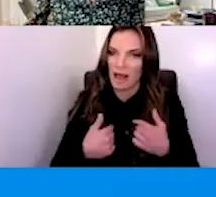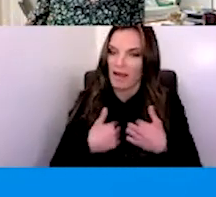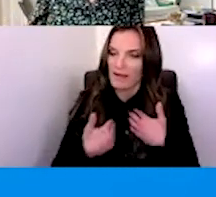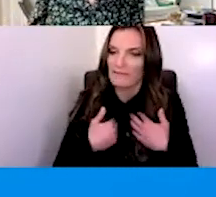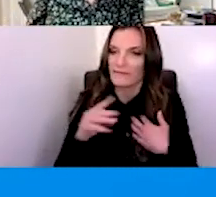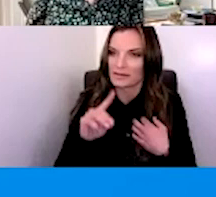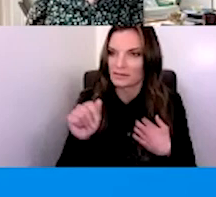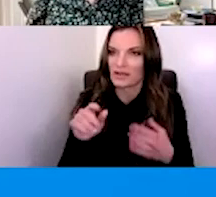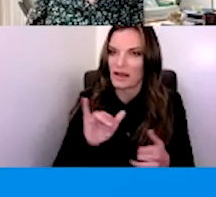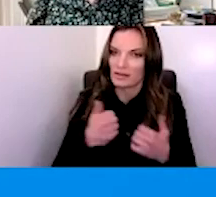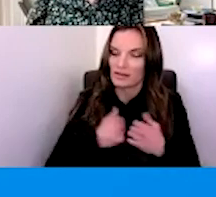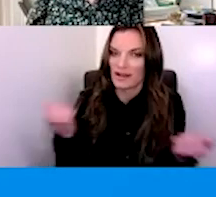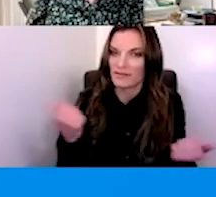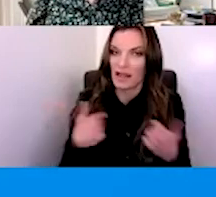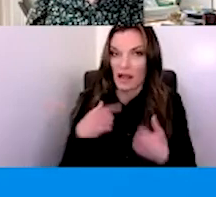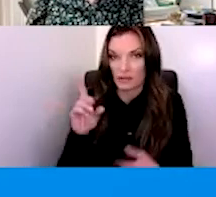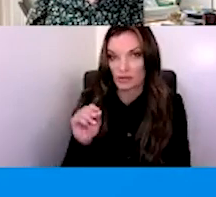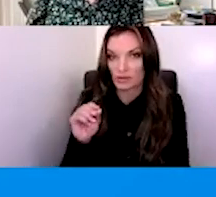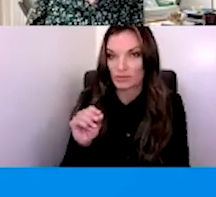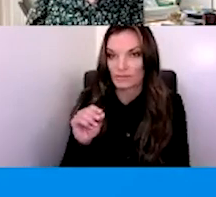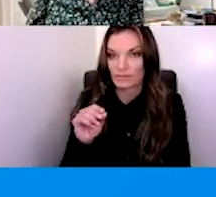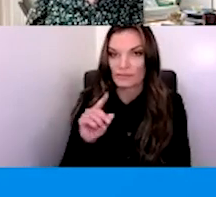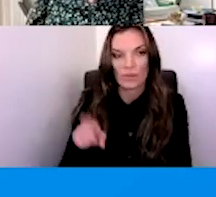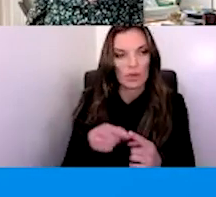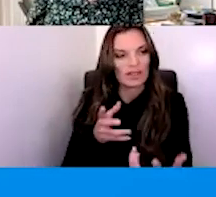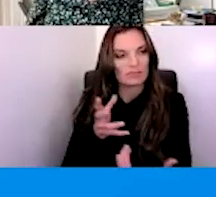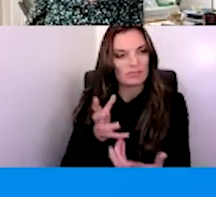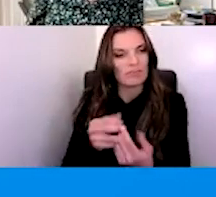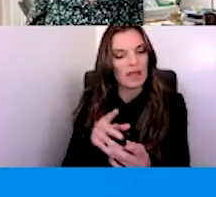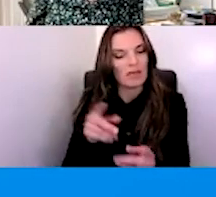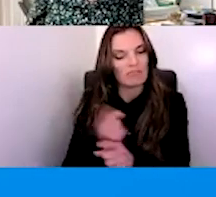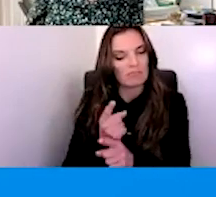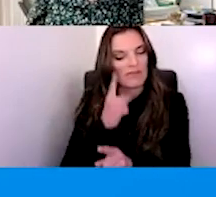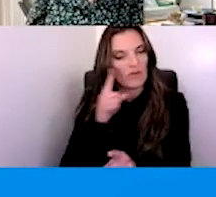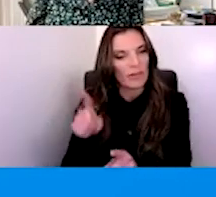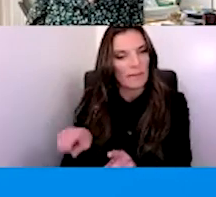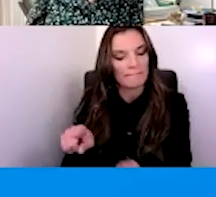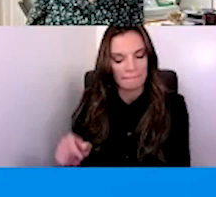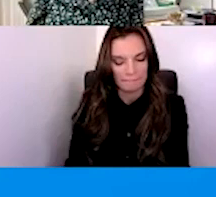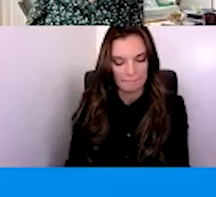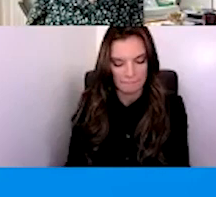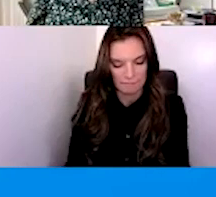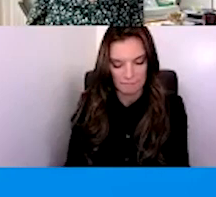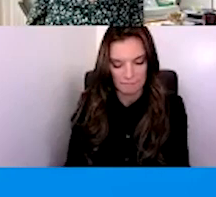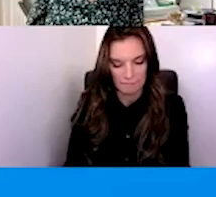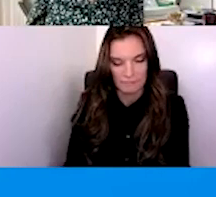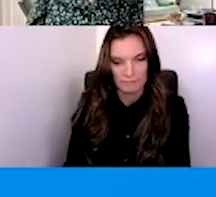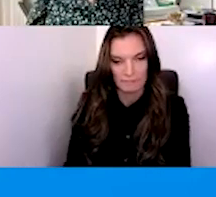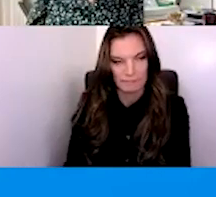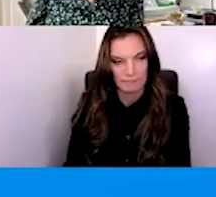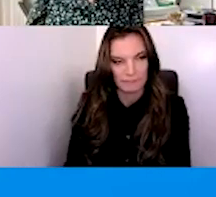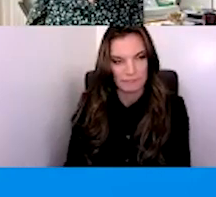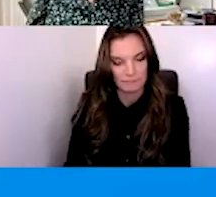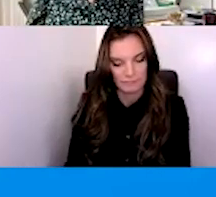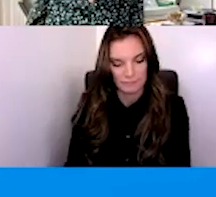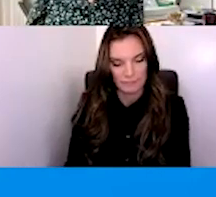and identifying as such when it fits and is comfortable for the person. But I want to bring this up because as you serve